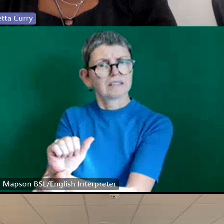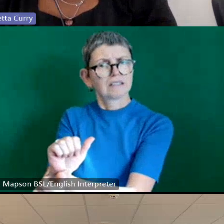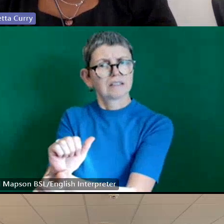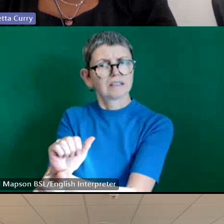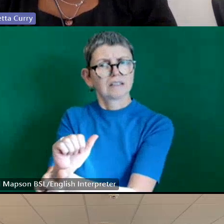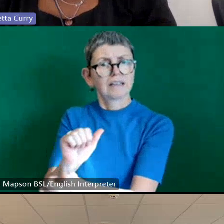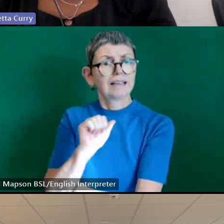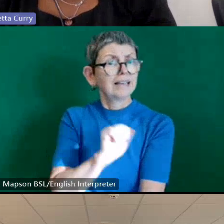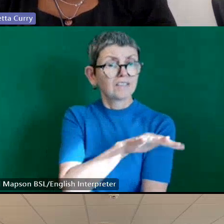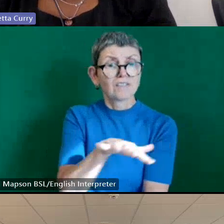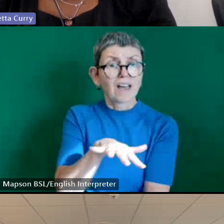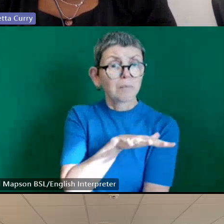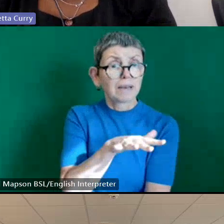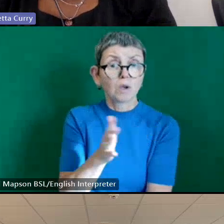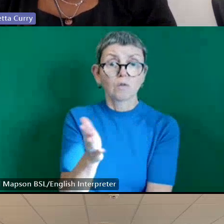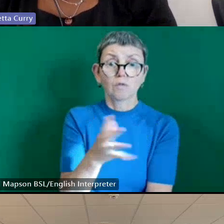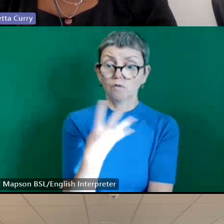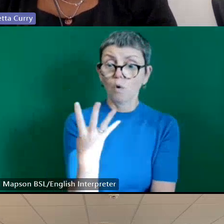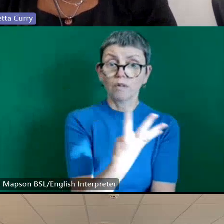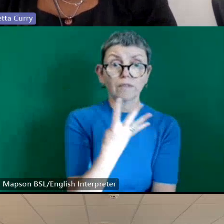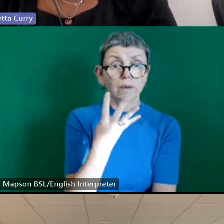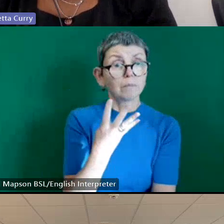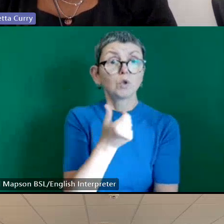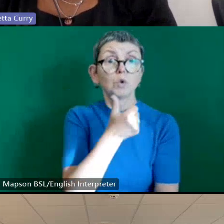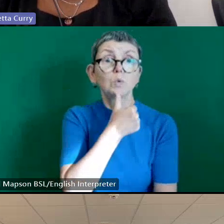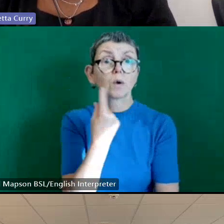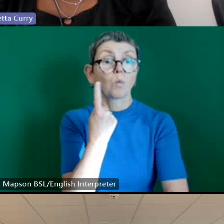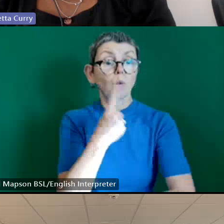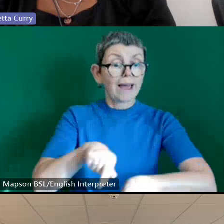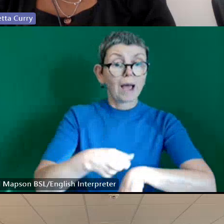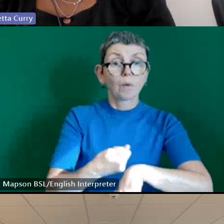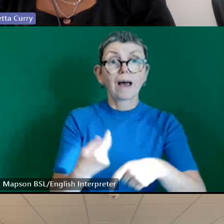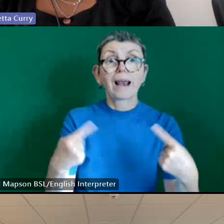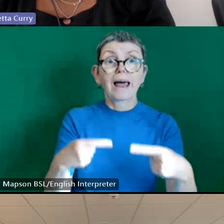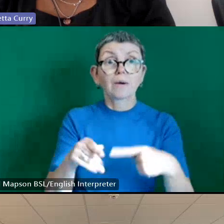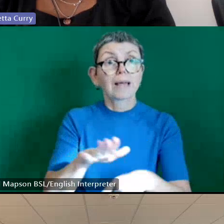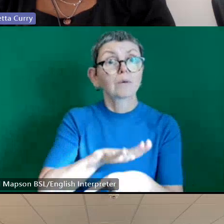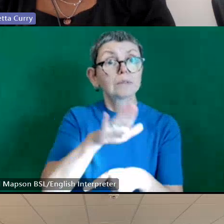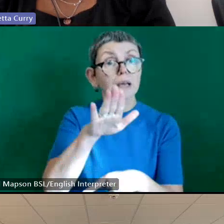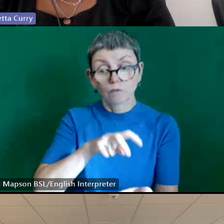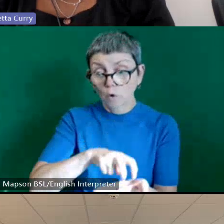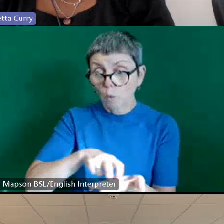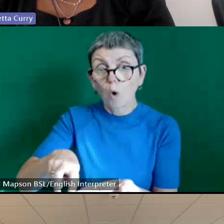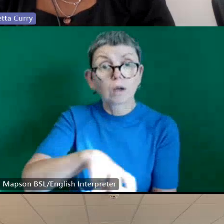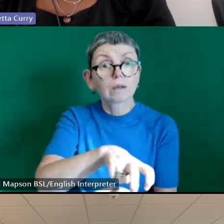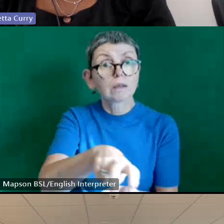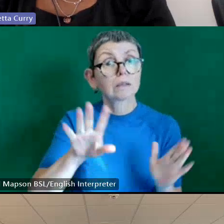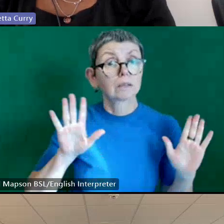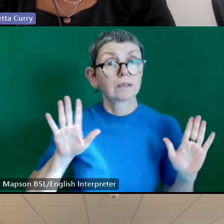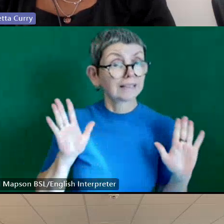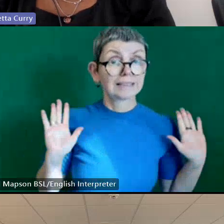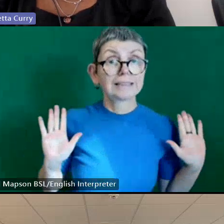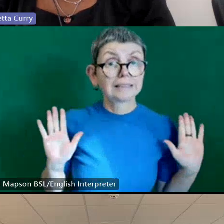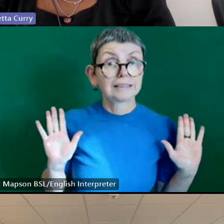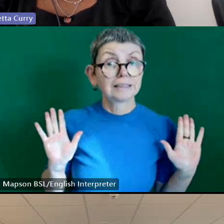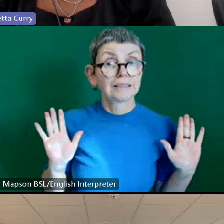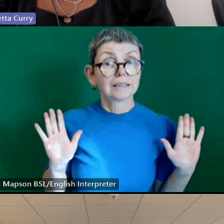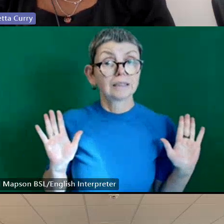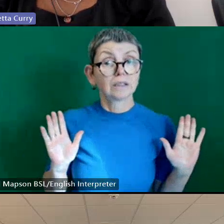1 hour they have outside of their home to do their exercise, just going for a family walk. Something that